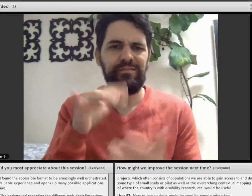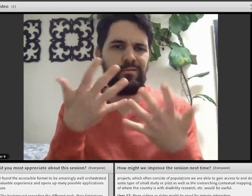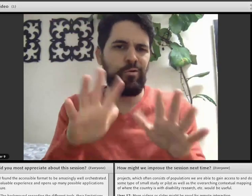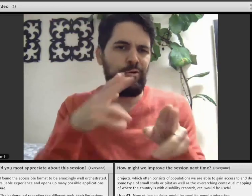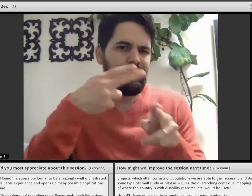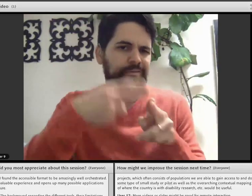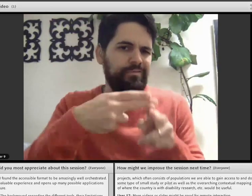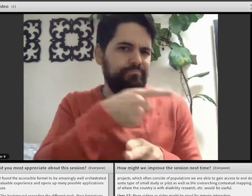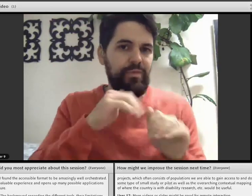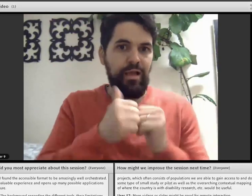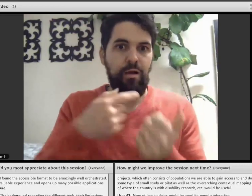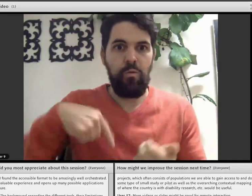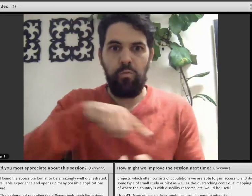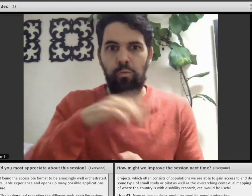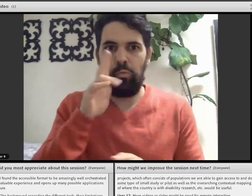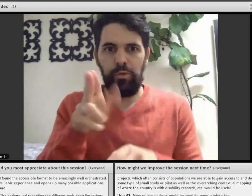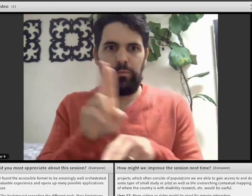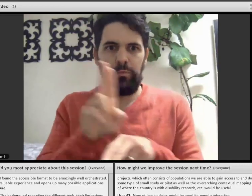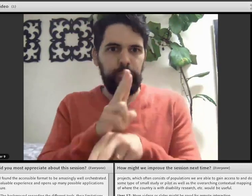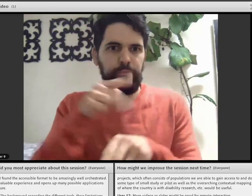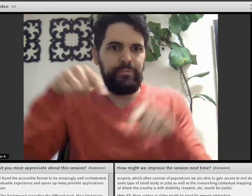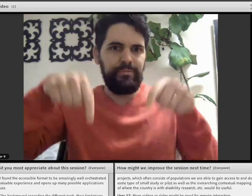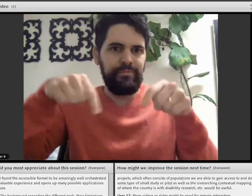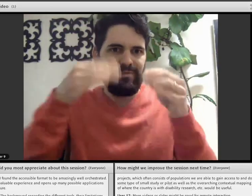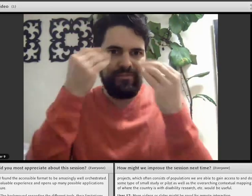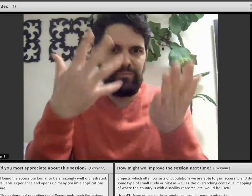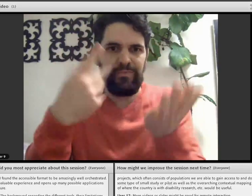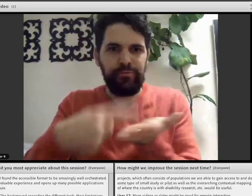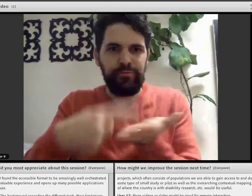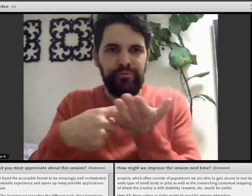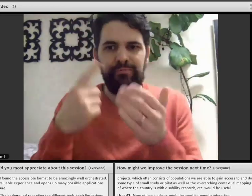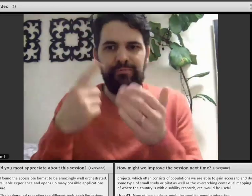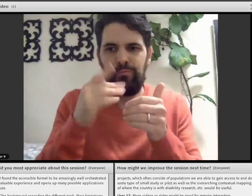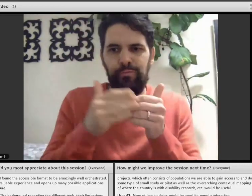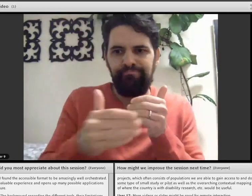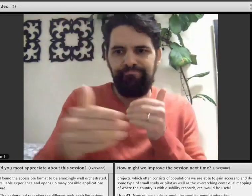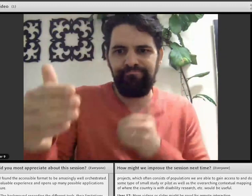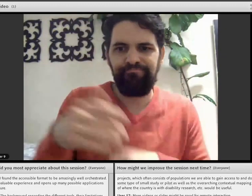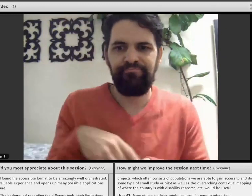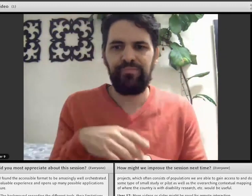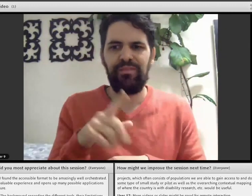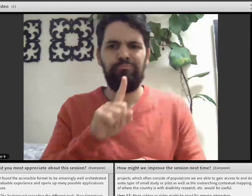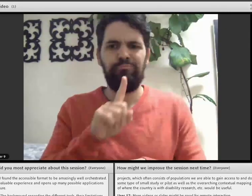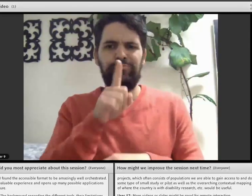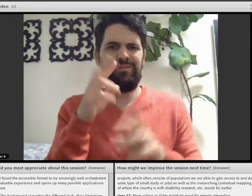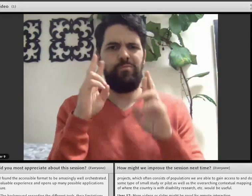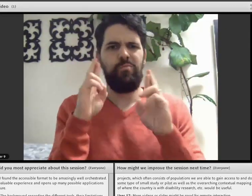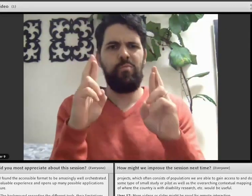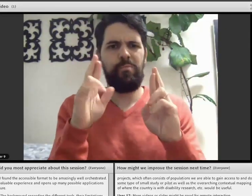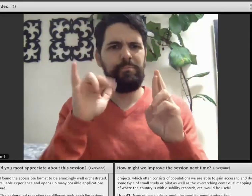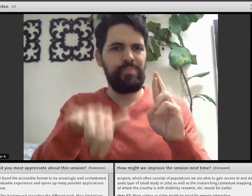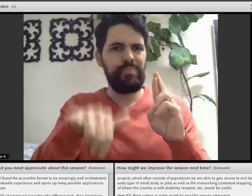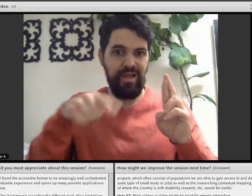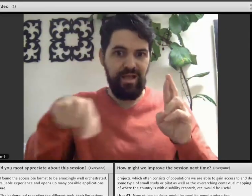And we did have a concern about this, but we were so happy to see all of you who turned out